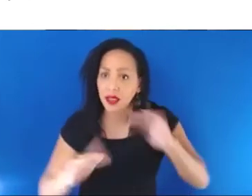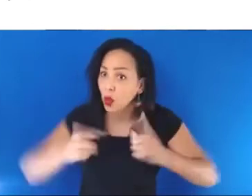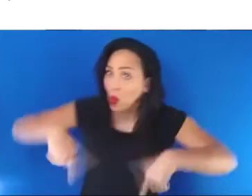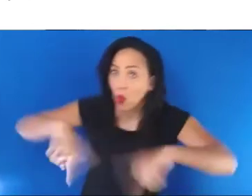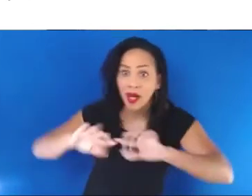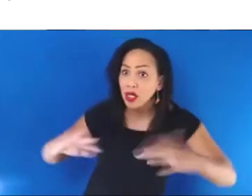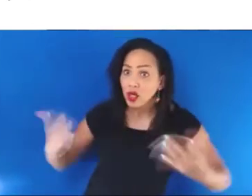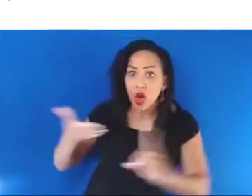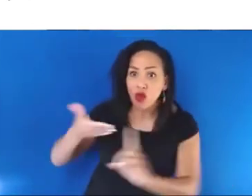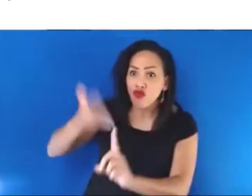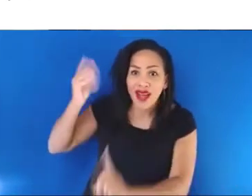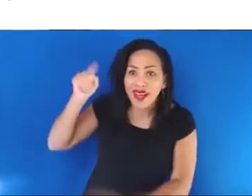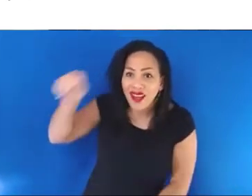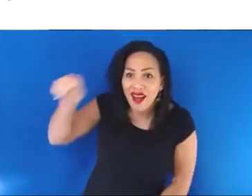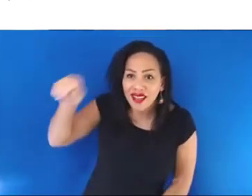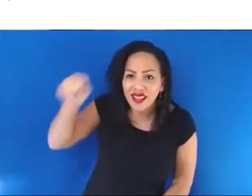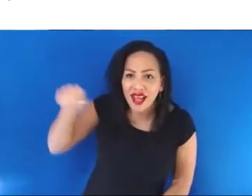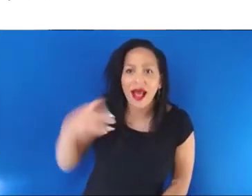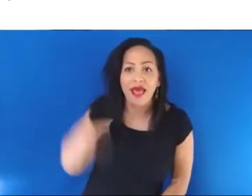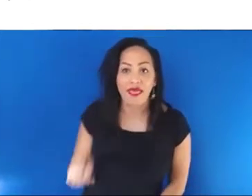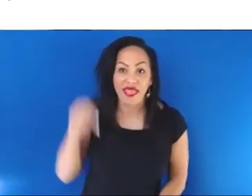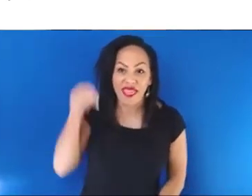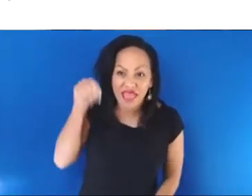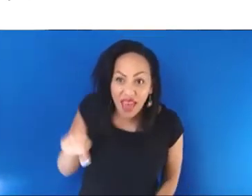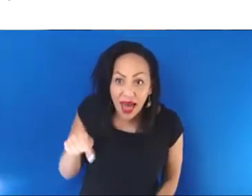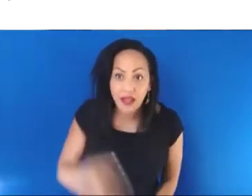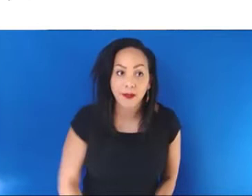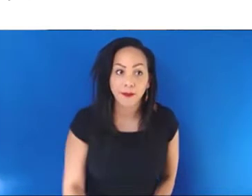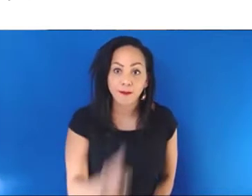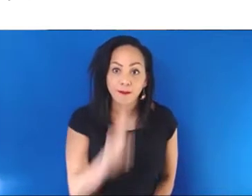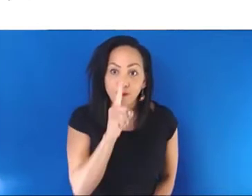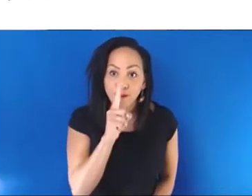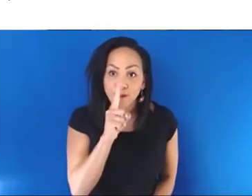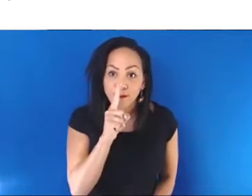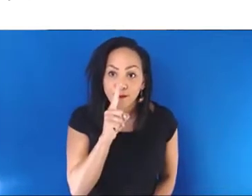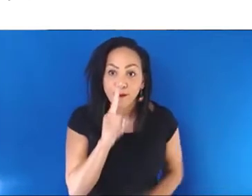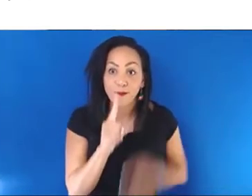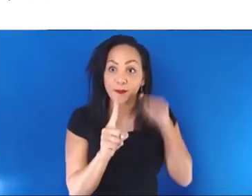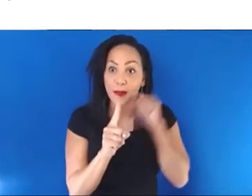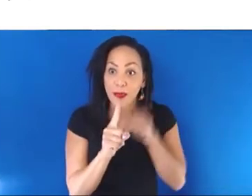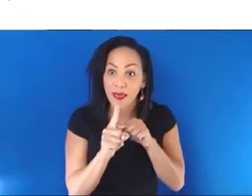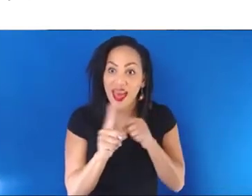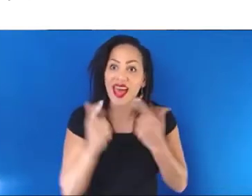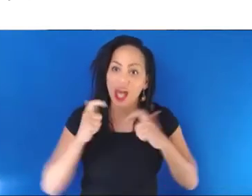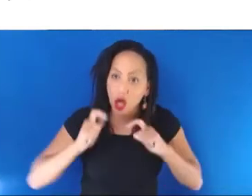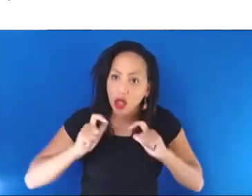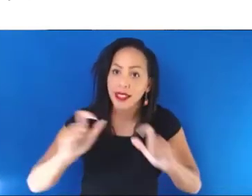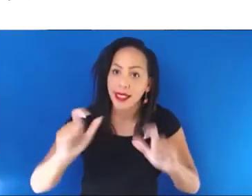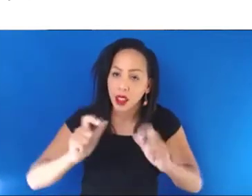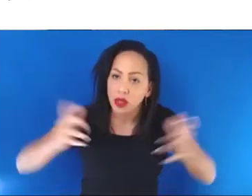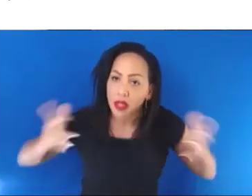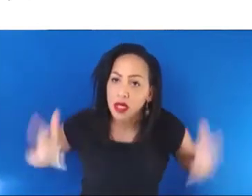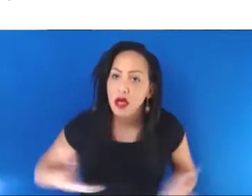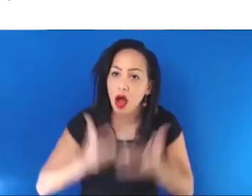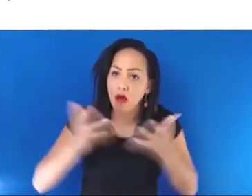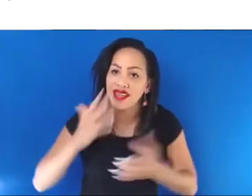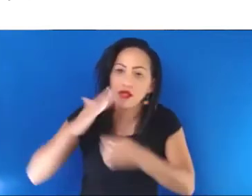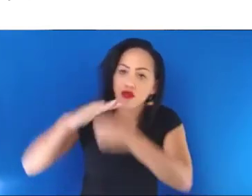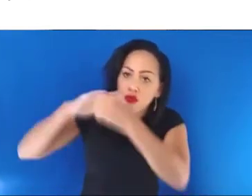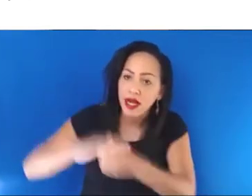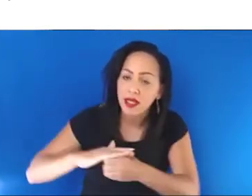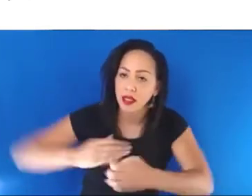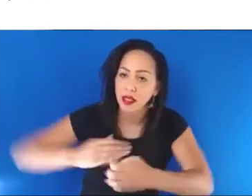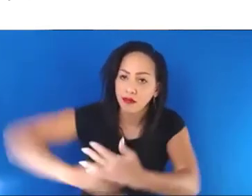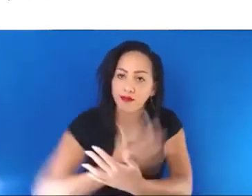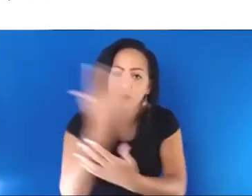that silence actually is a big part of perpetuating racism. We talked about